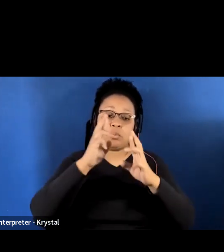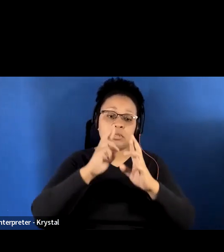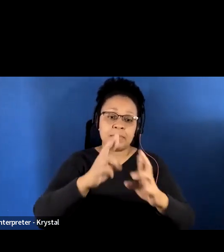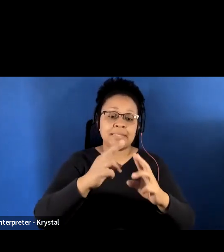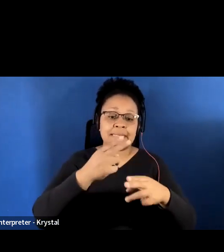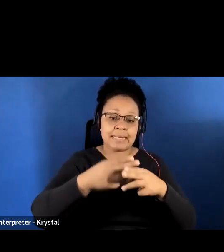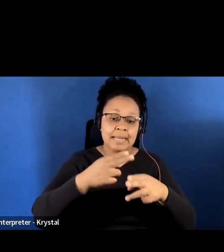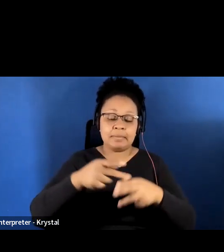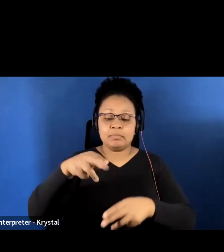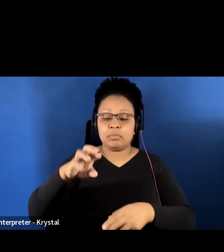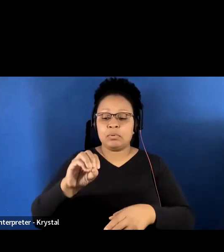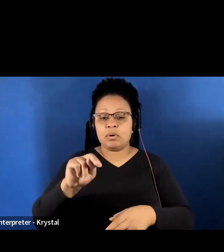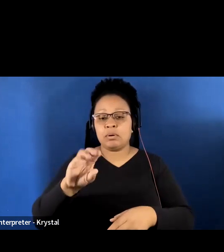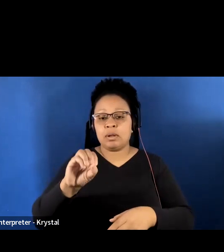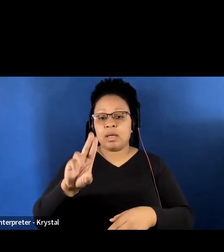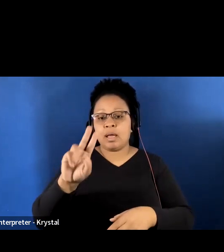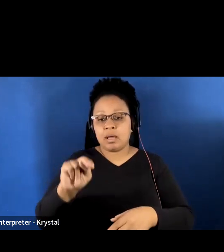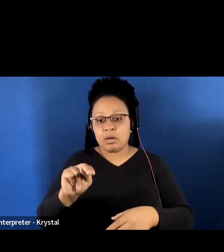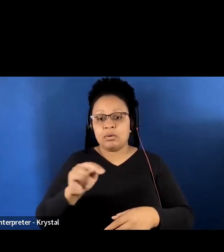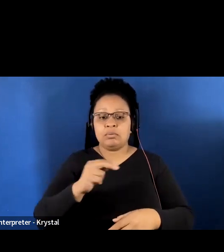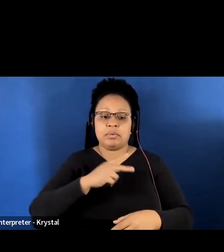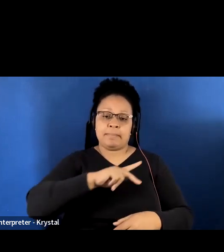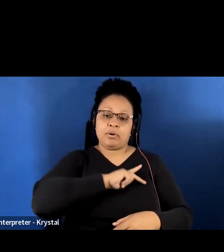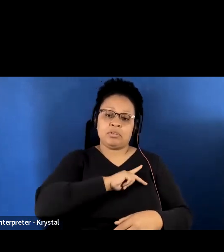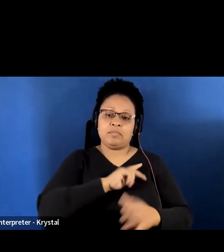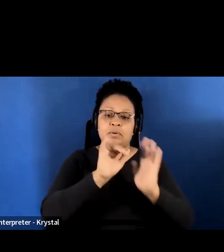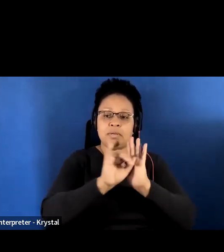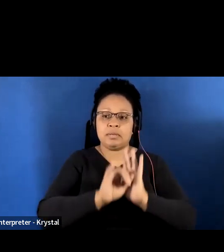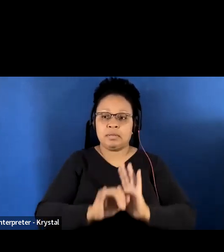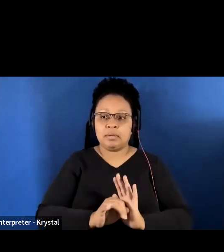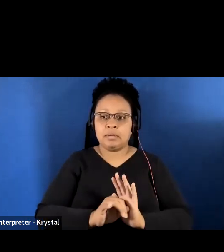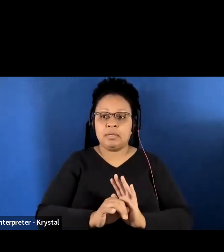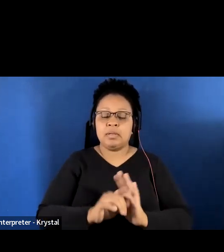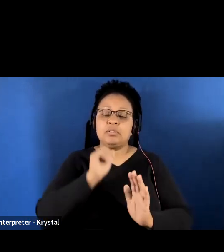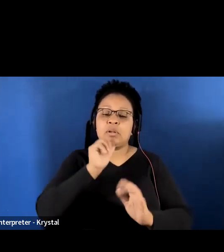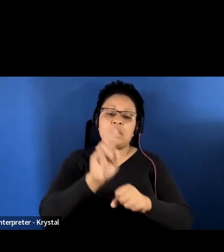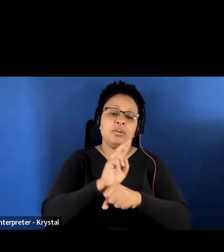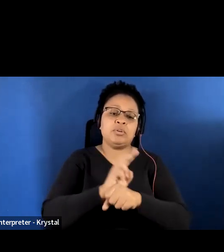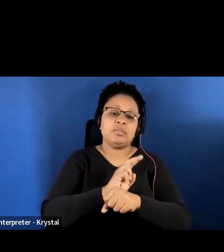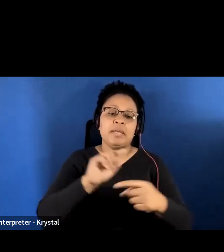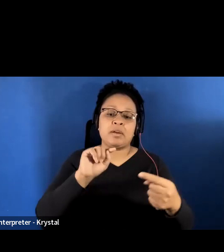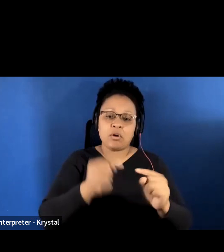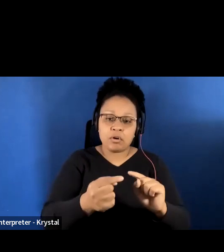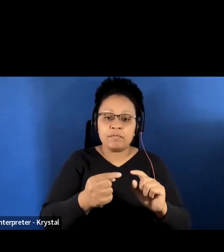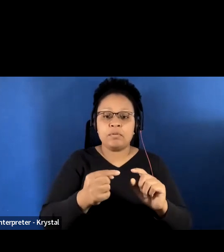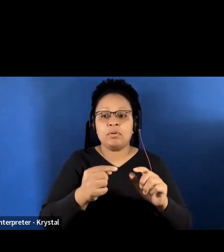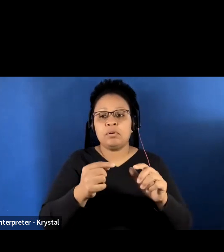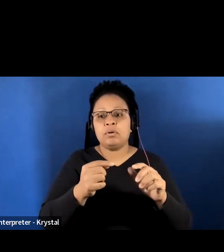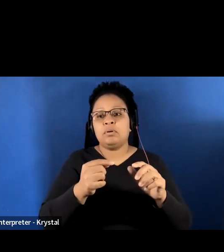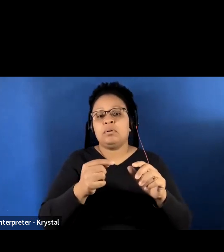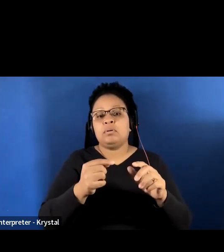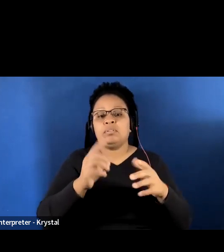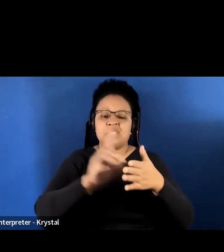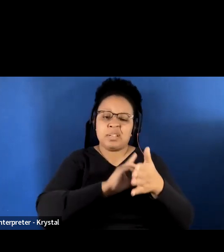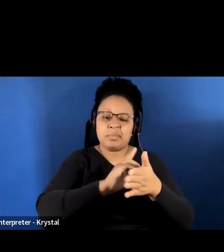names, pronouns, and other personal identifiers, and avoiding the use of harmful or derogatory language. And